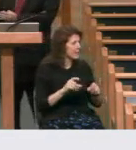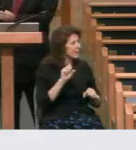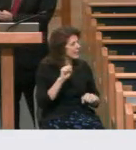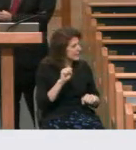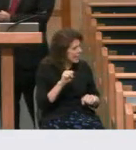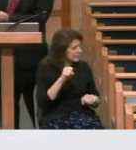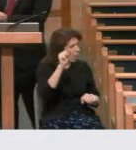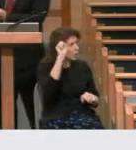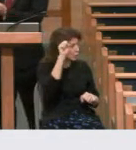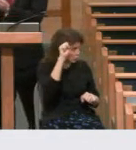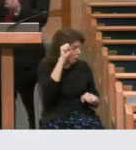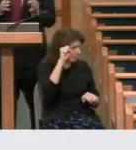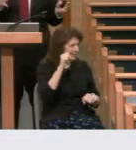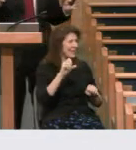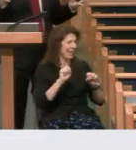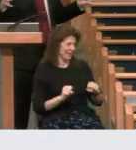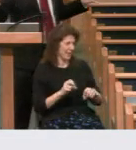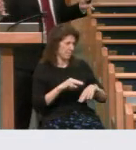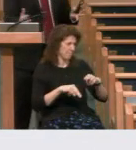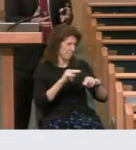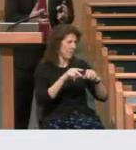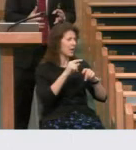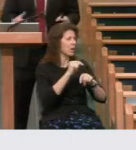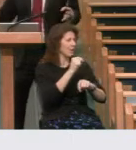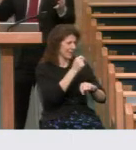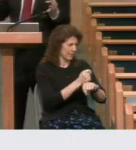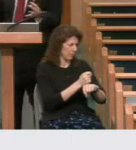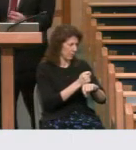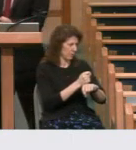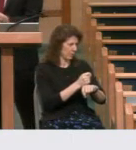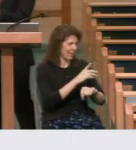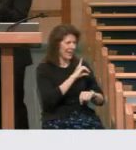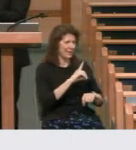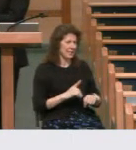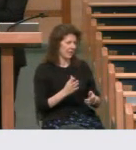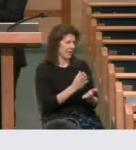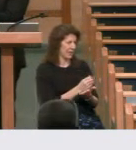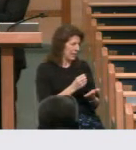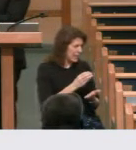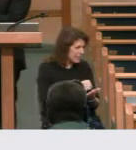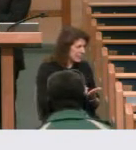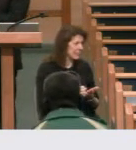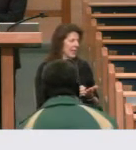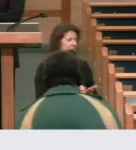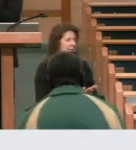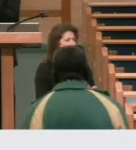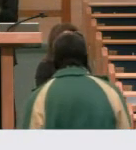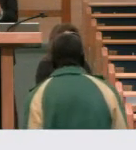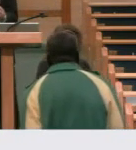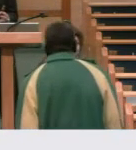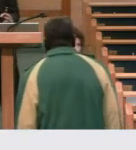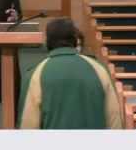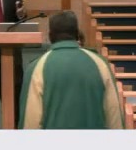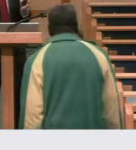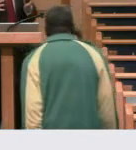build. By that I mean he collected resources, collected funds, got timber, got things in place for it